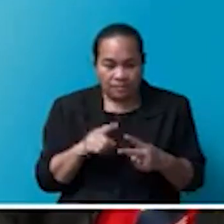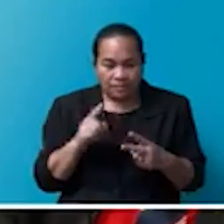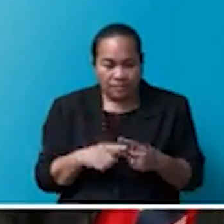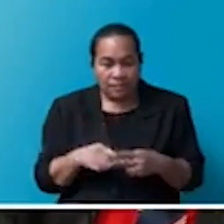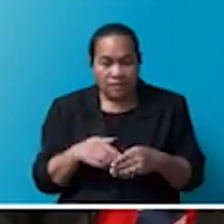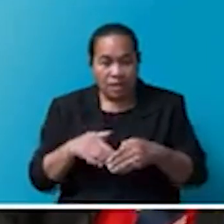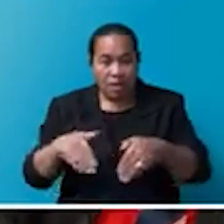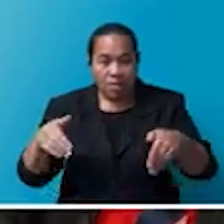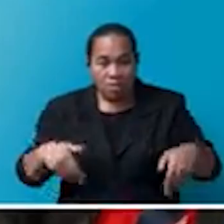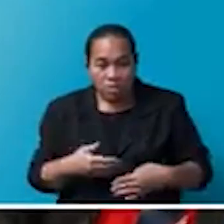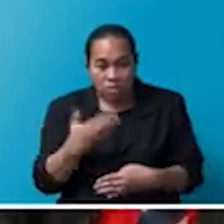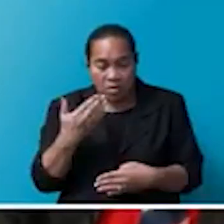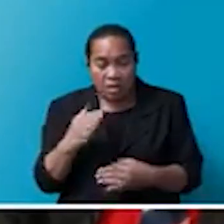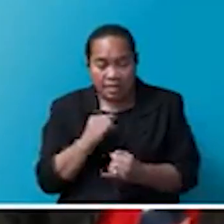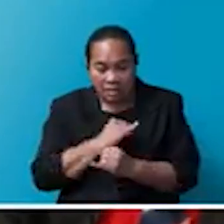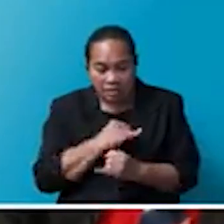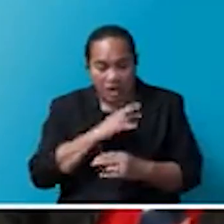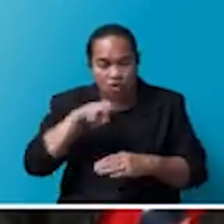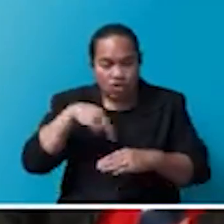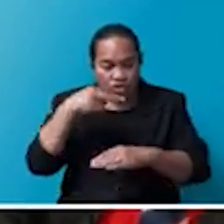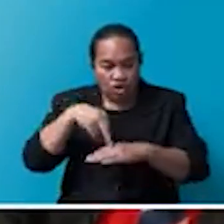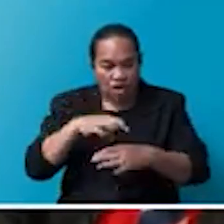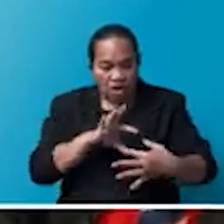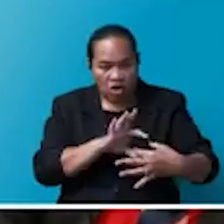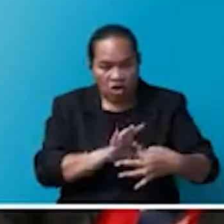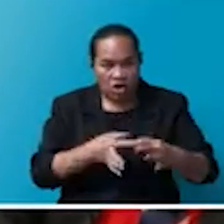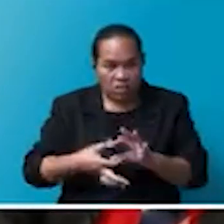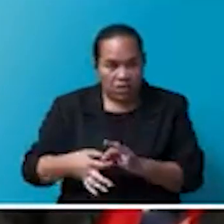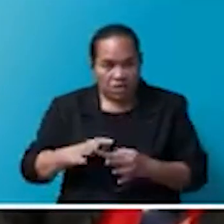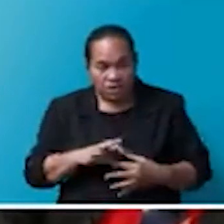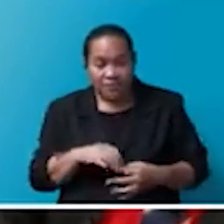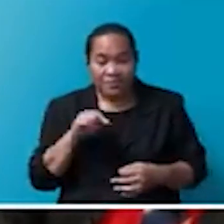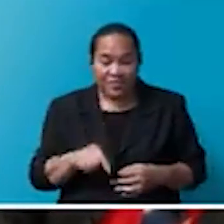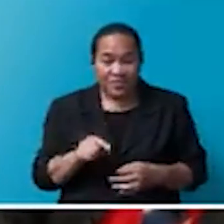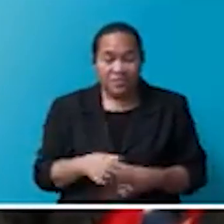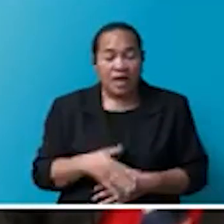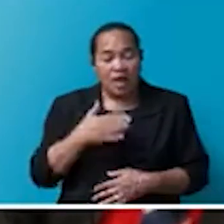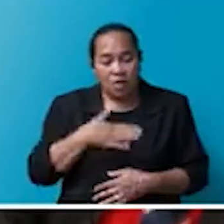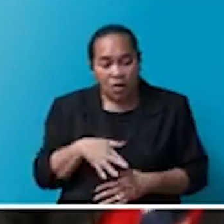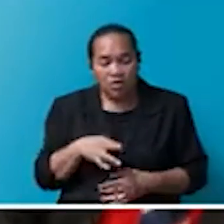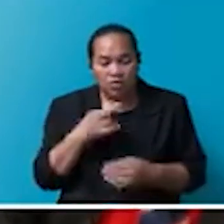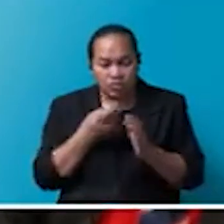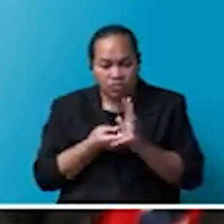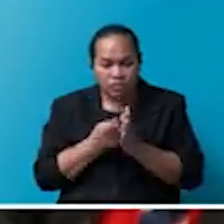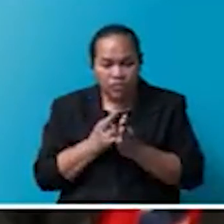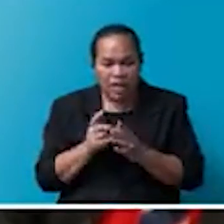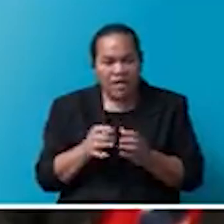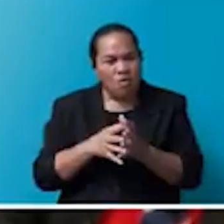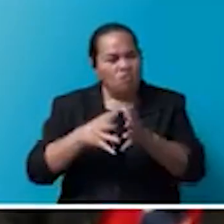and regional cooperation. And on this note, Honorable Speaker, I wish to reflect on the wider